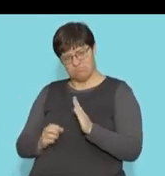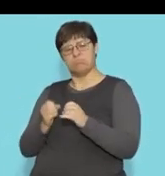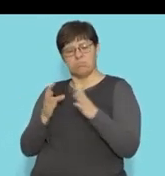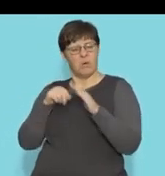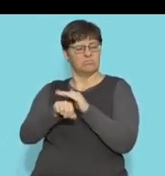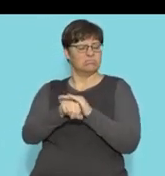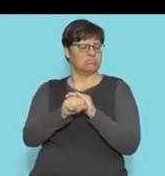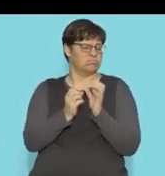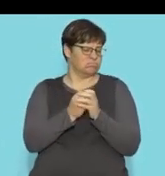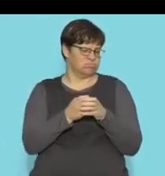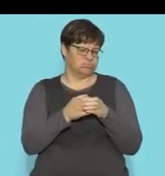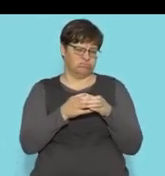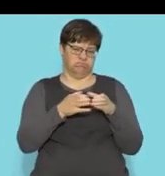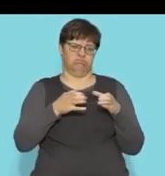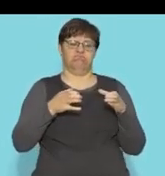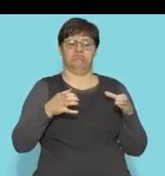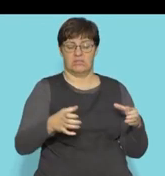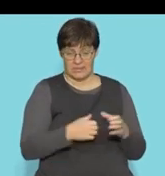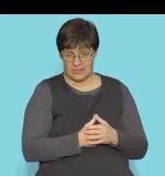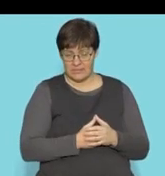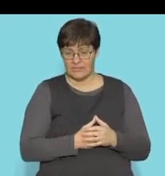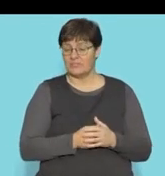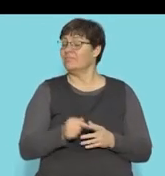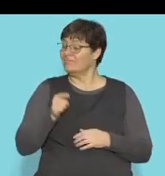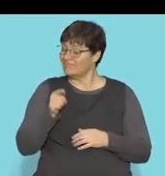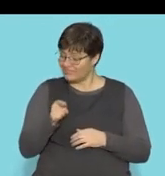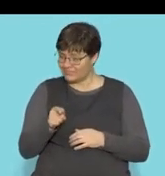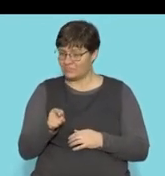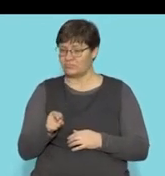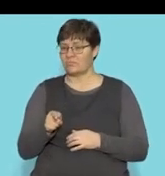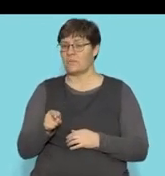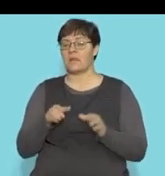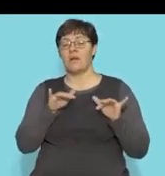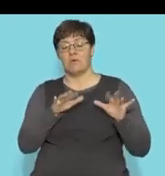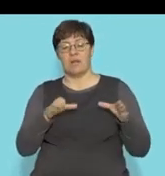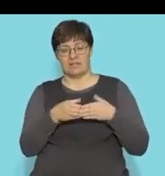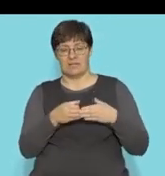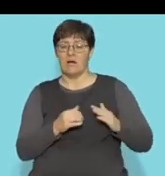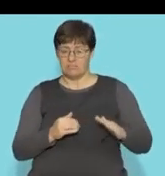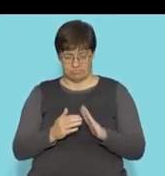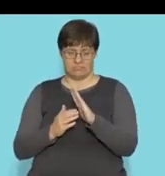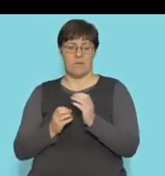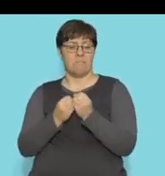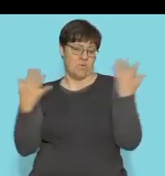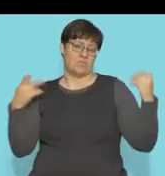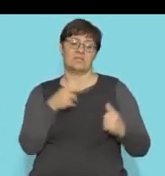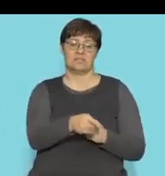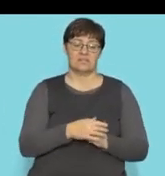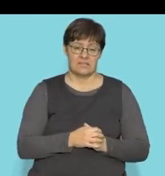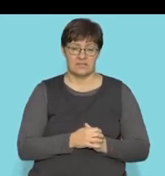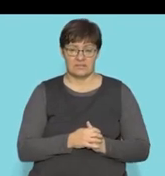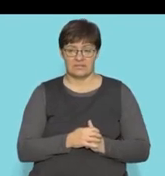steepest growth rate, and that means that that was when the population increased the